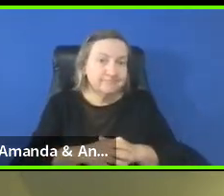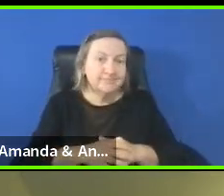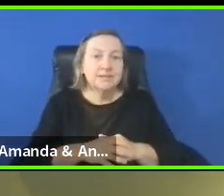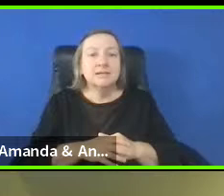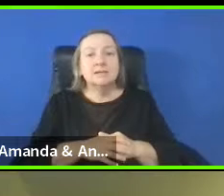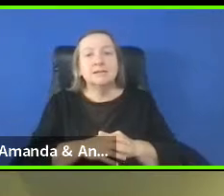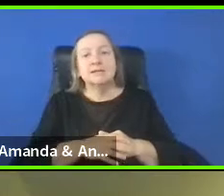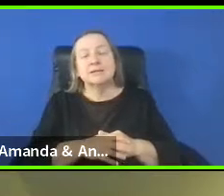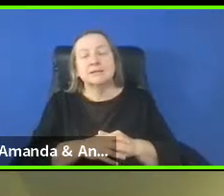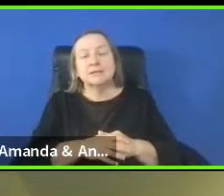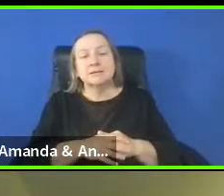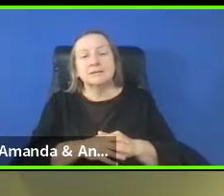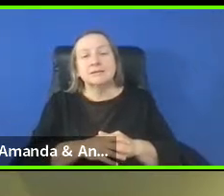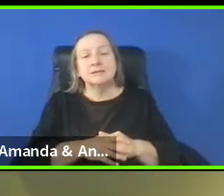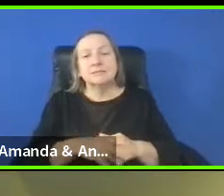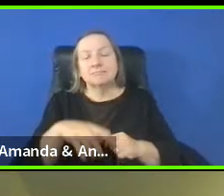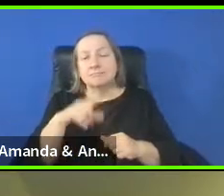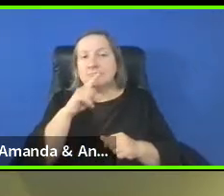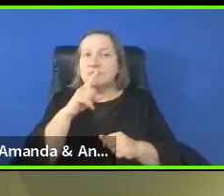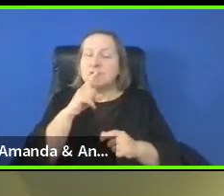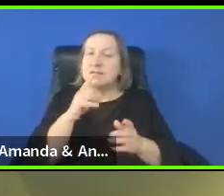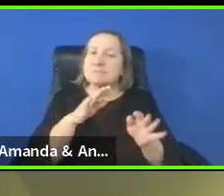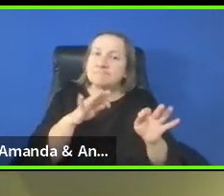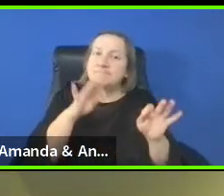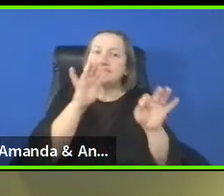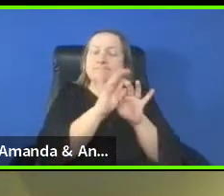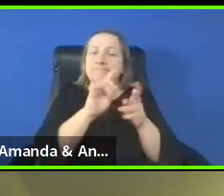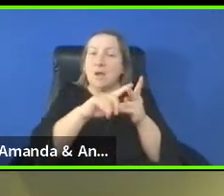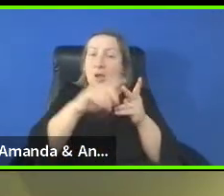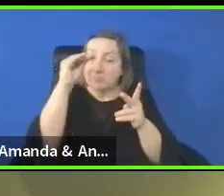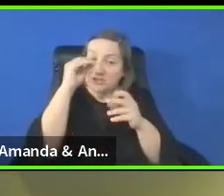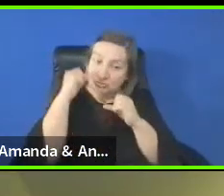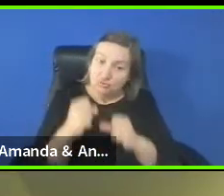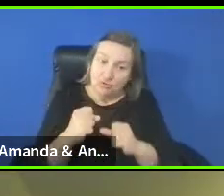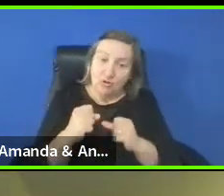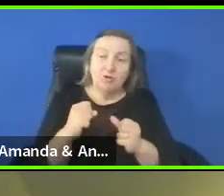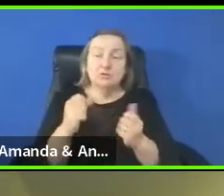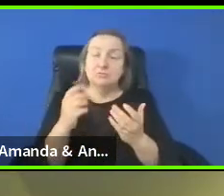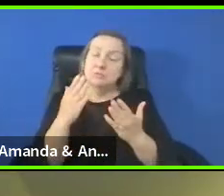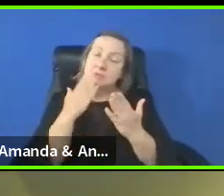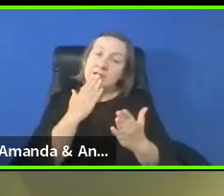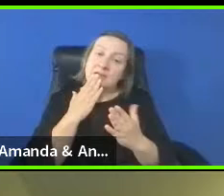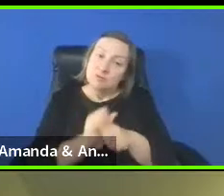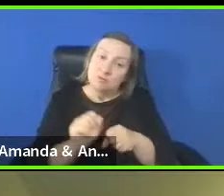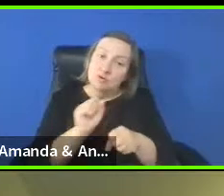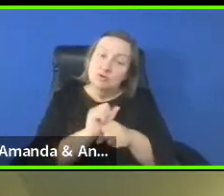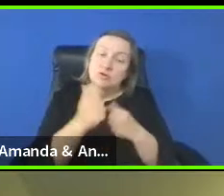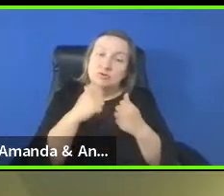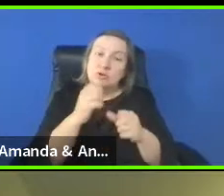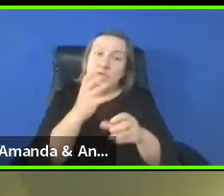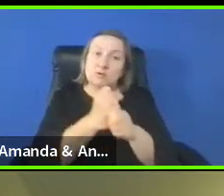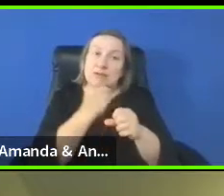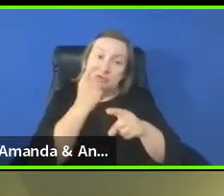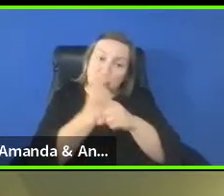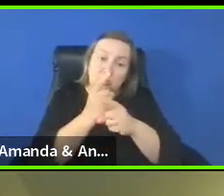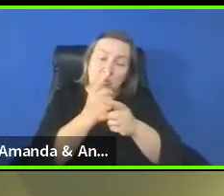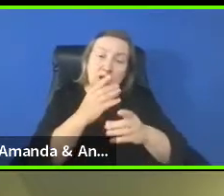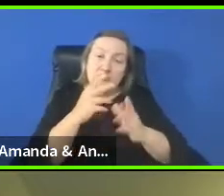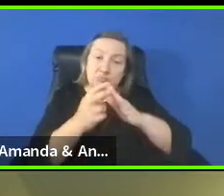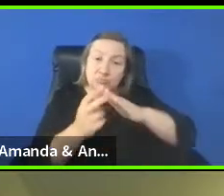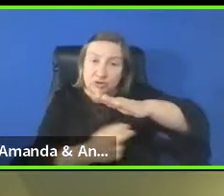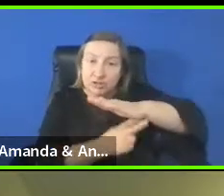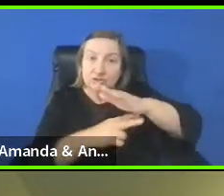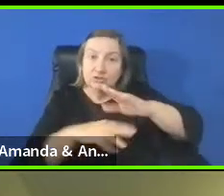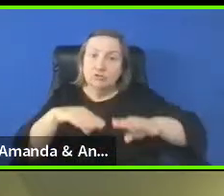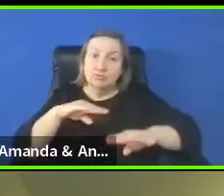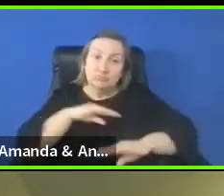stakes are high, and the opinions are strong. So just really appreciate the work that's being done to try and get the right bridge to please and